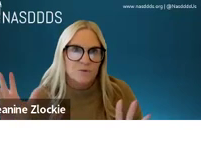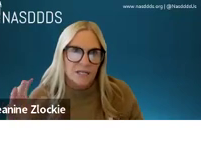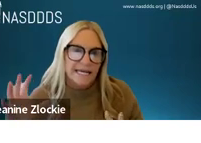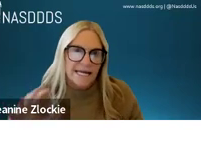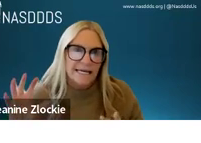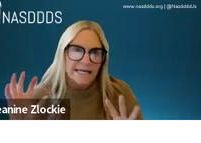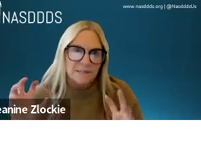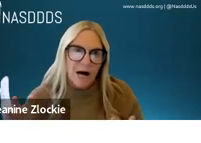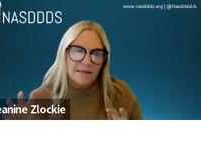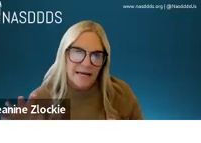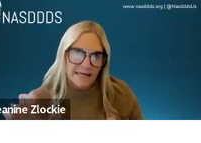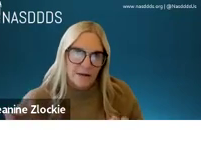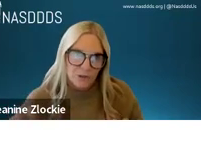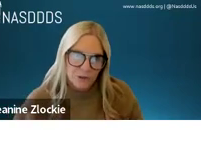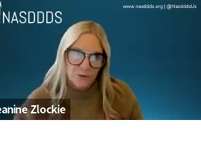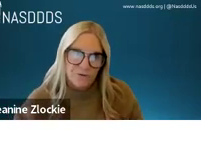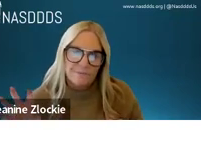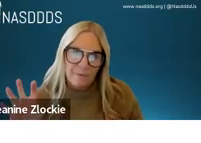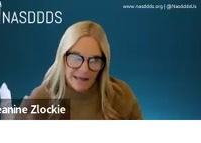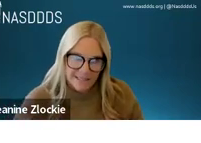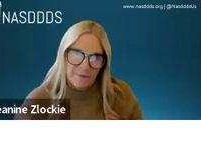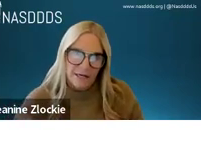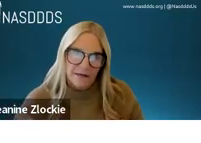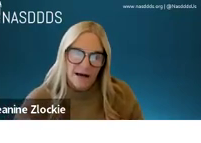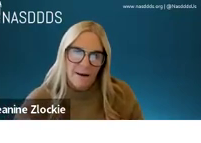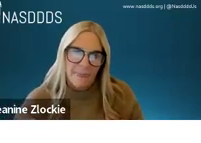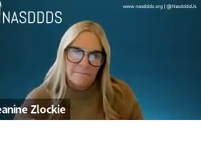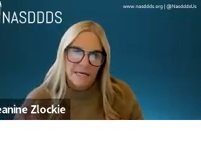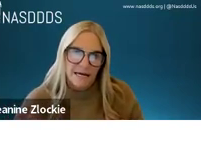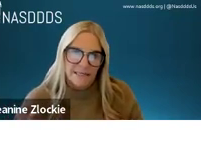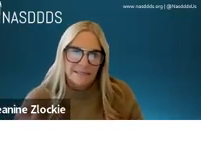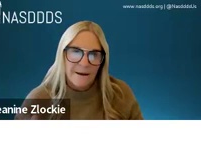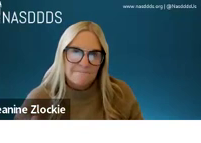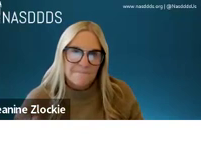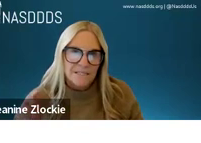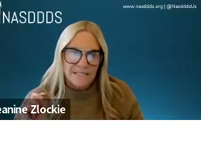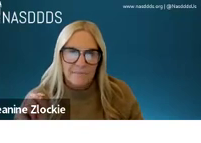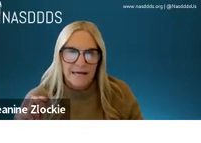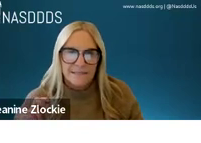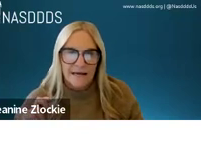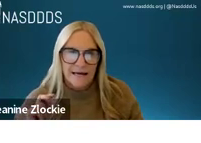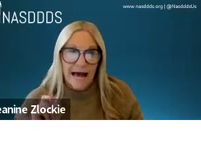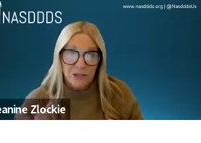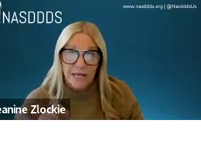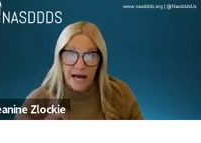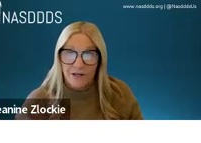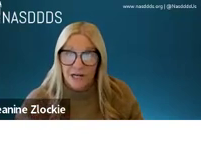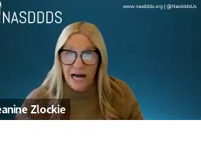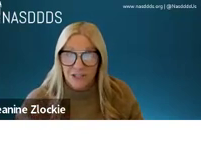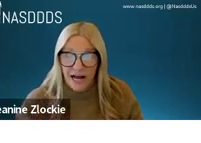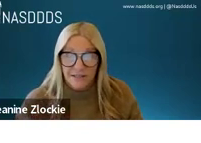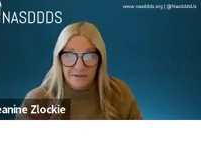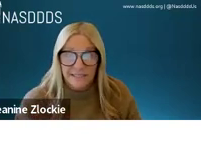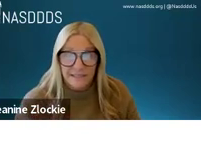EPSDT is really getting a spotlight now too from the pandemic because CMS actually